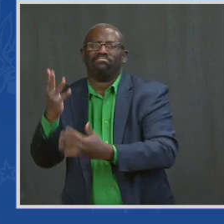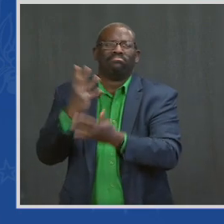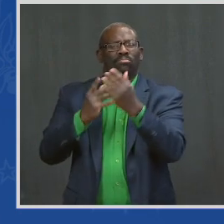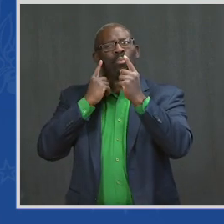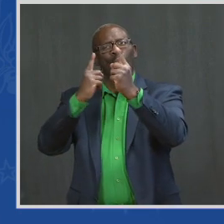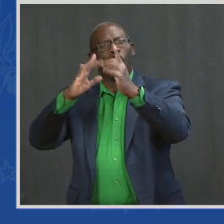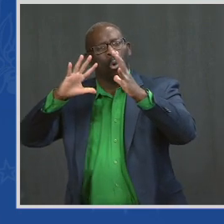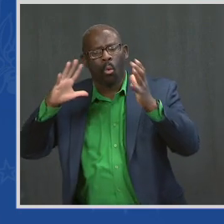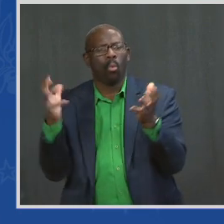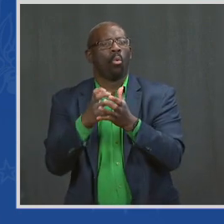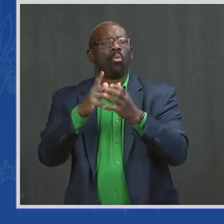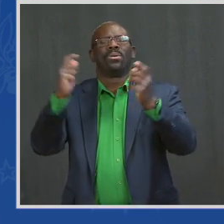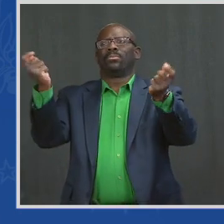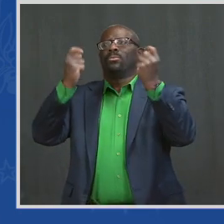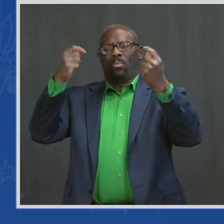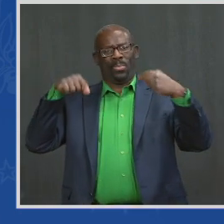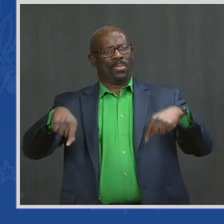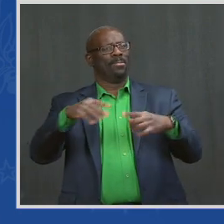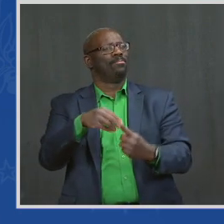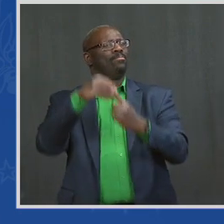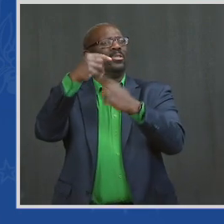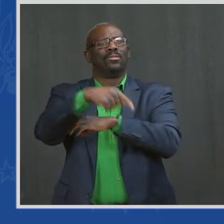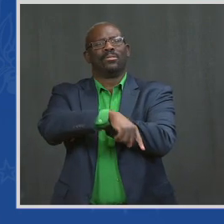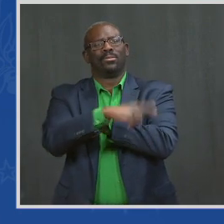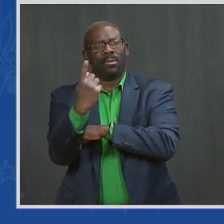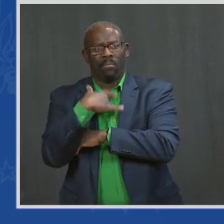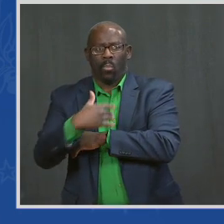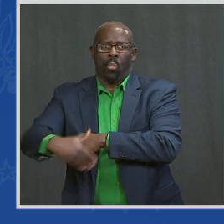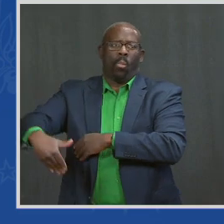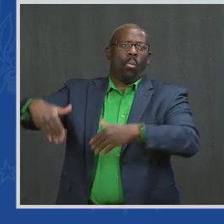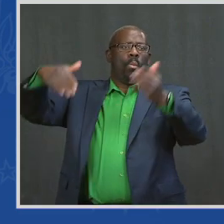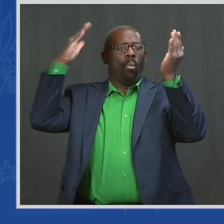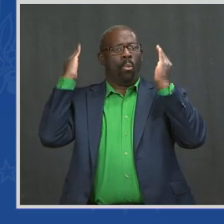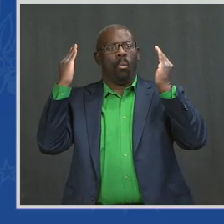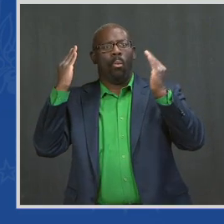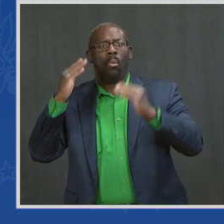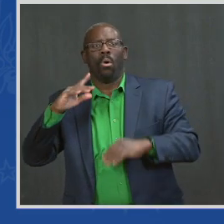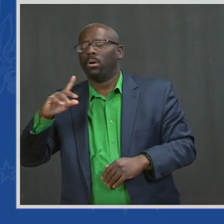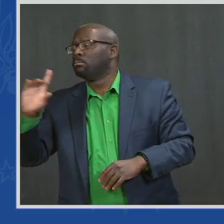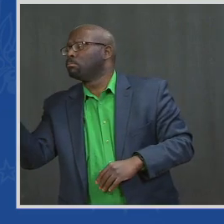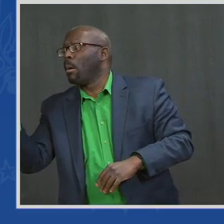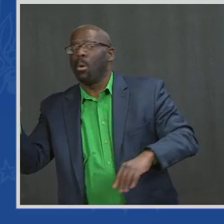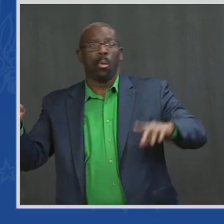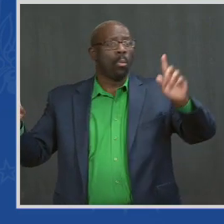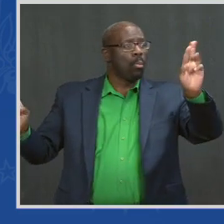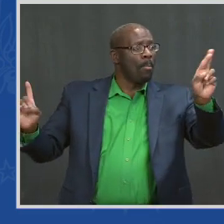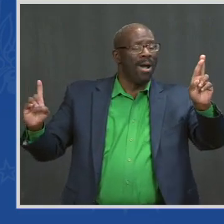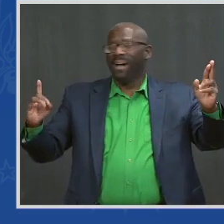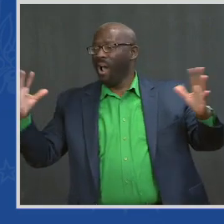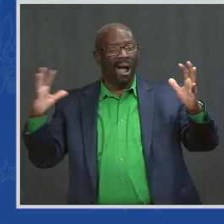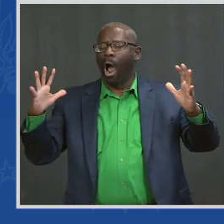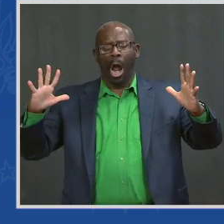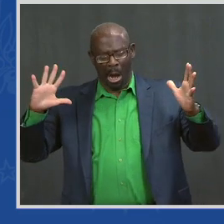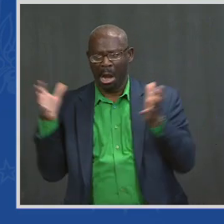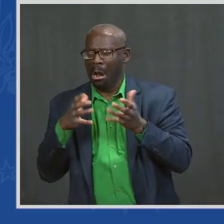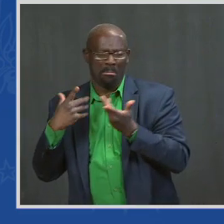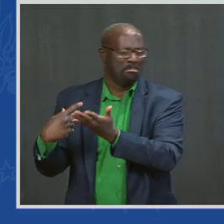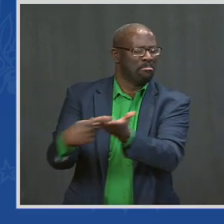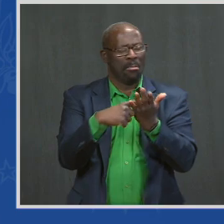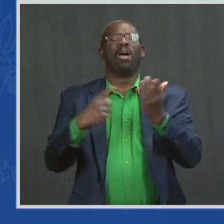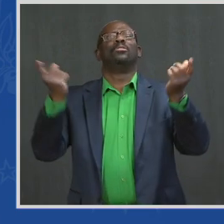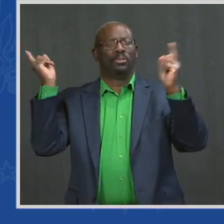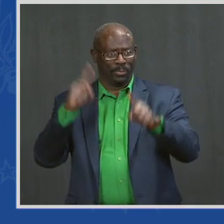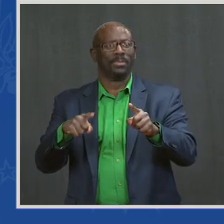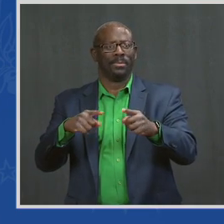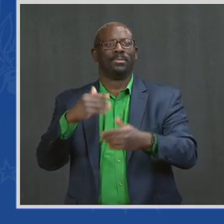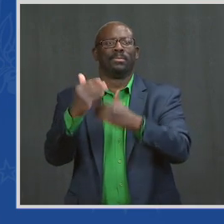with an overwhelming bipartisan support of the Congress. I hope this is the beginning of a change in the way